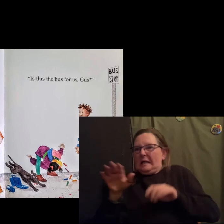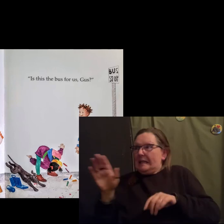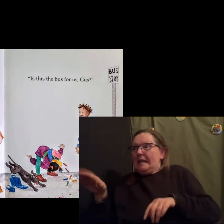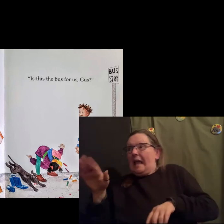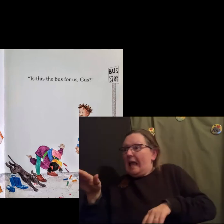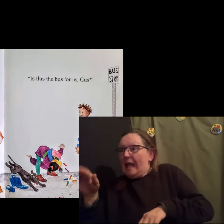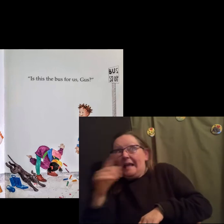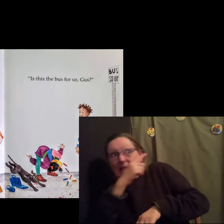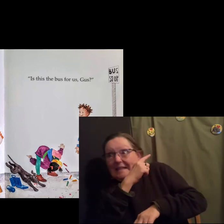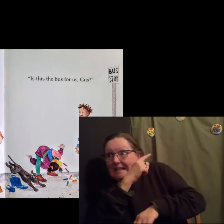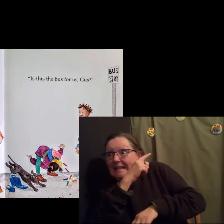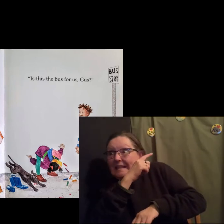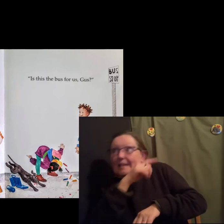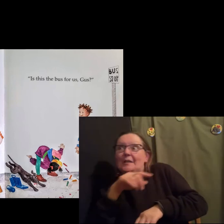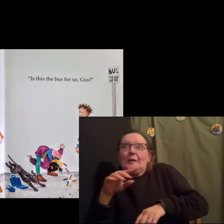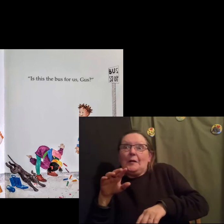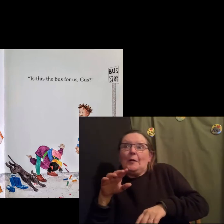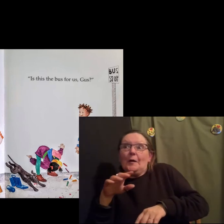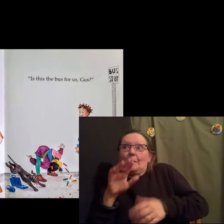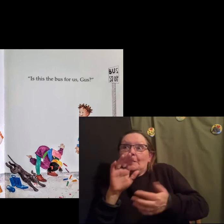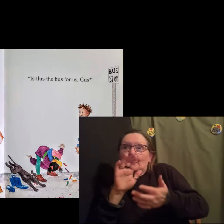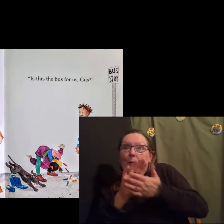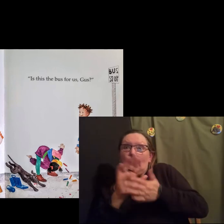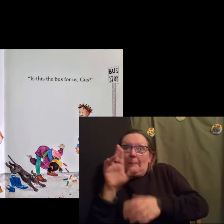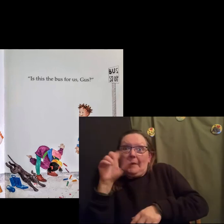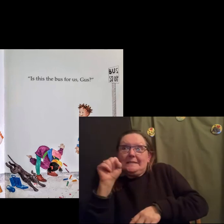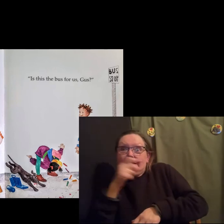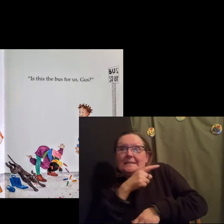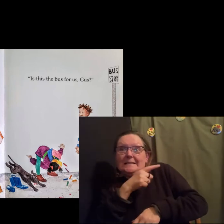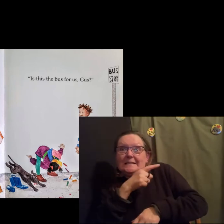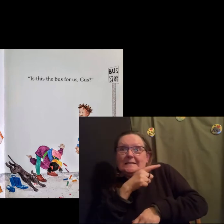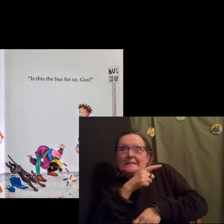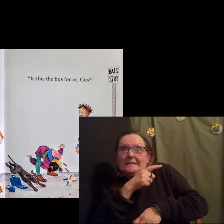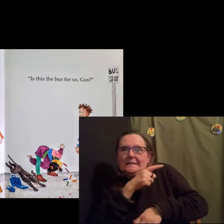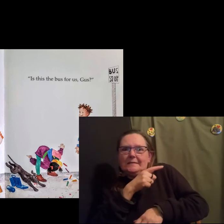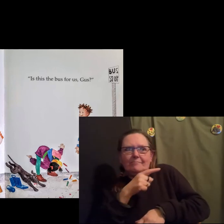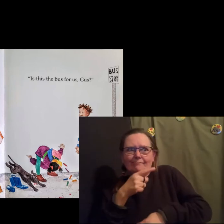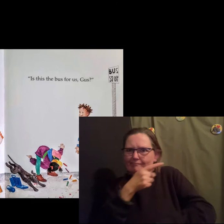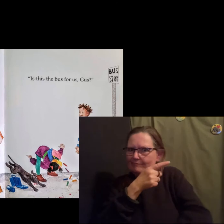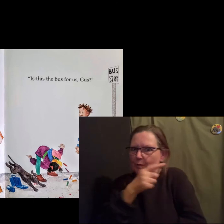the bus for us, Gus? This one is green.